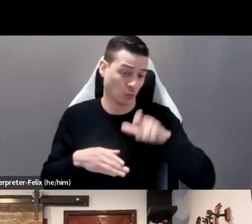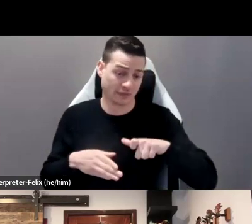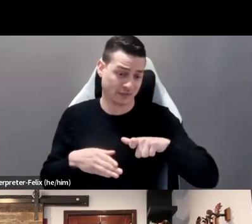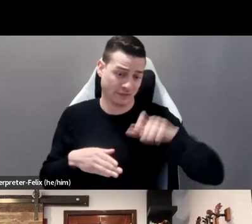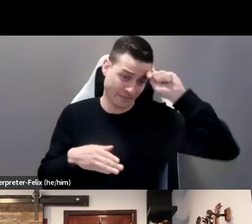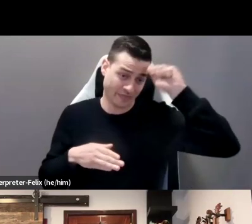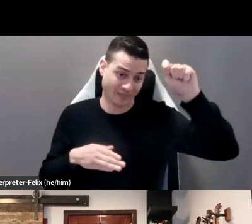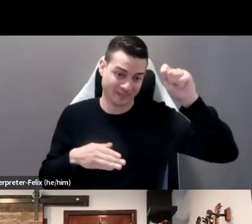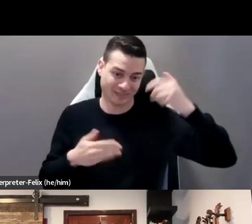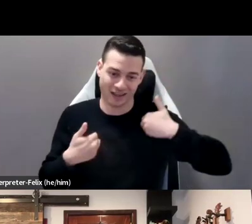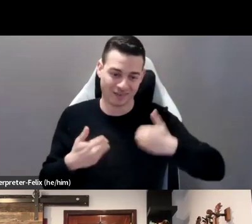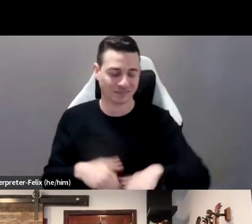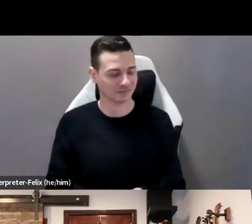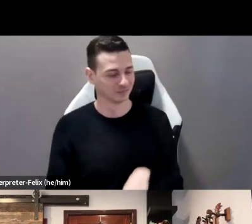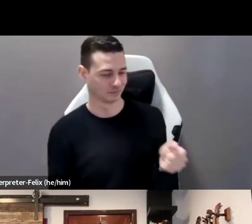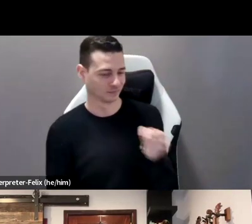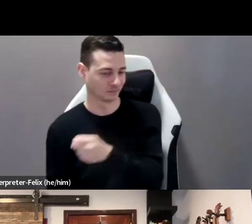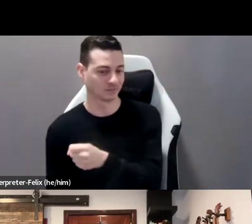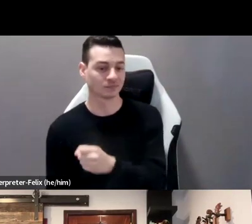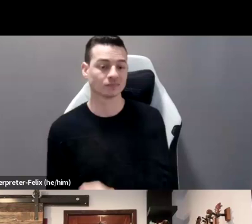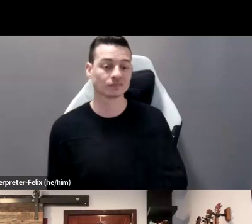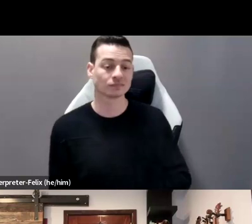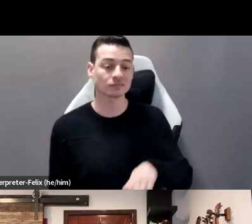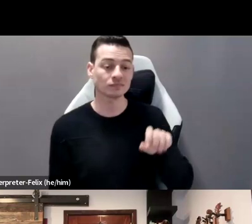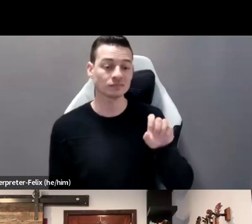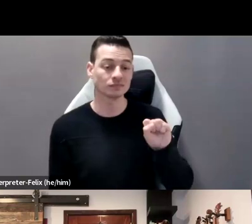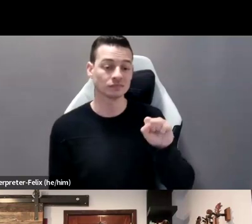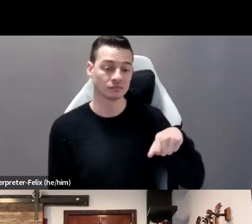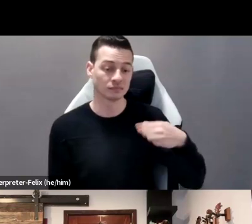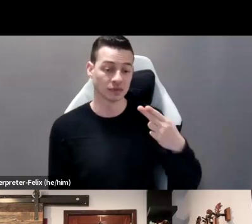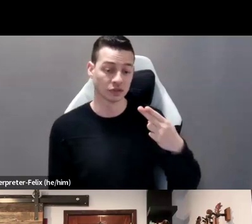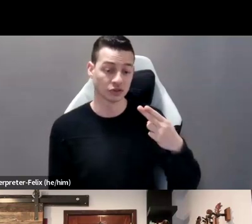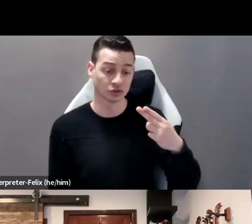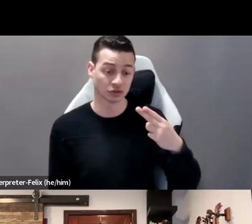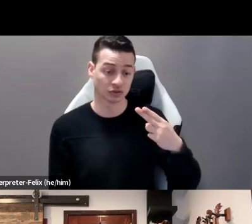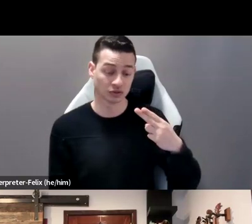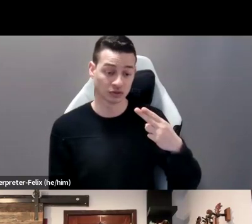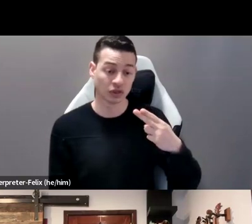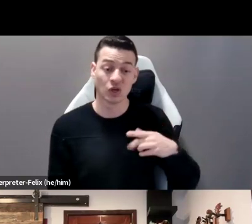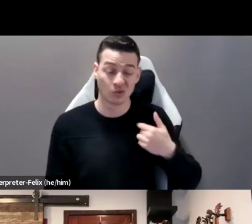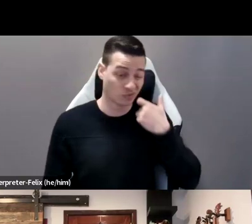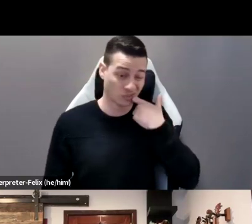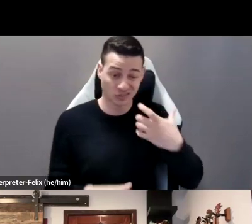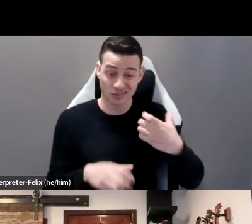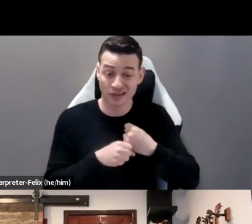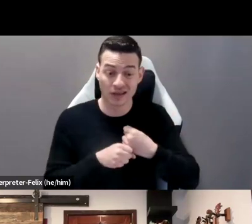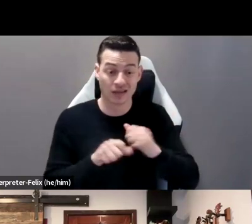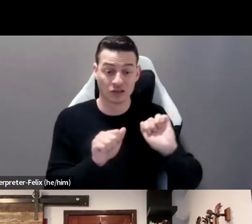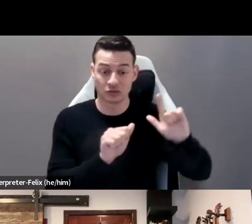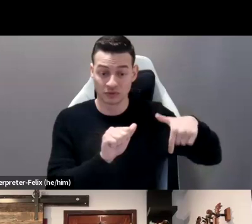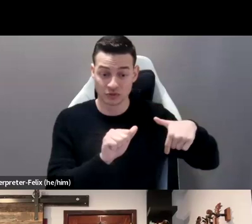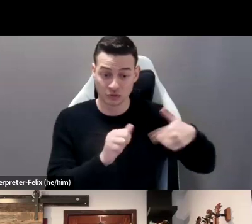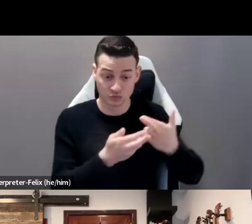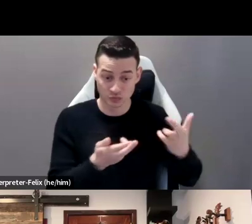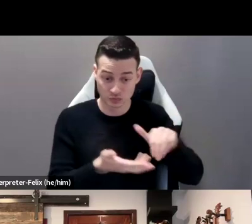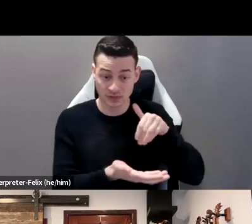The SPH, we just got an LGBTQ resource center, but it's like a part of the student wellness. And the